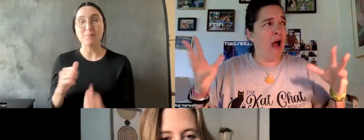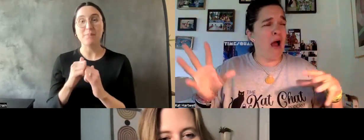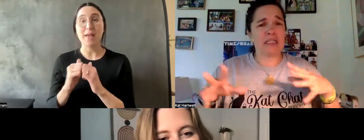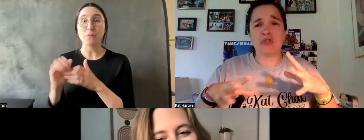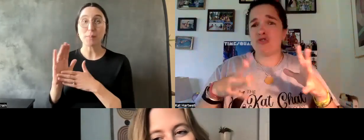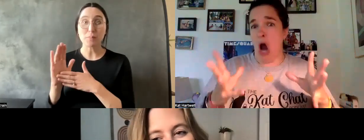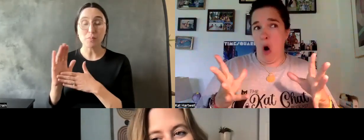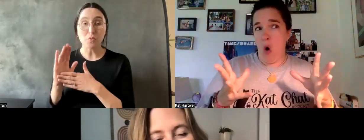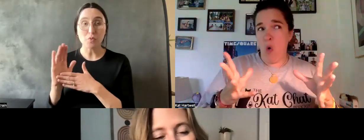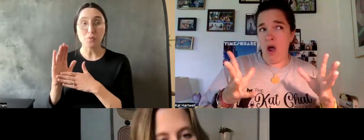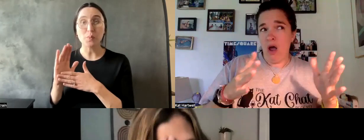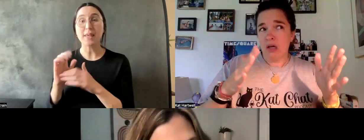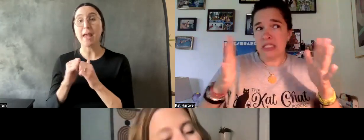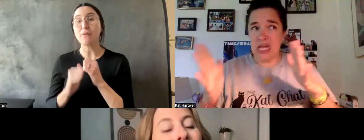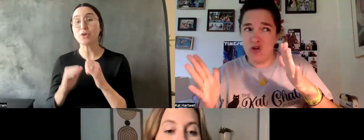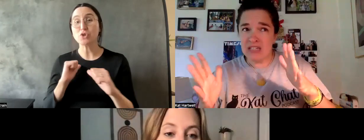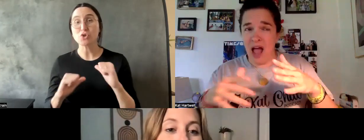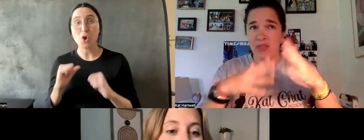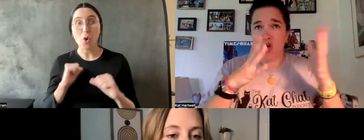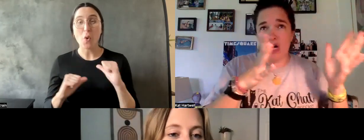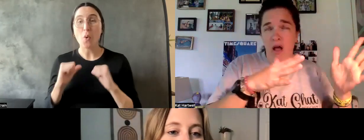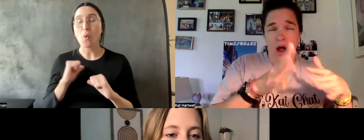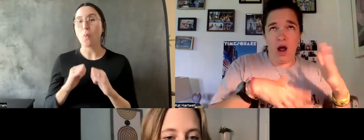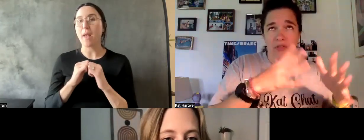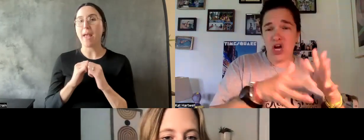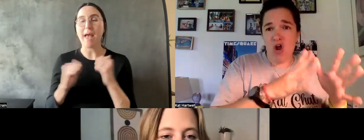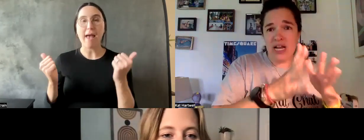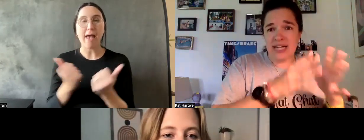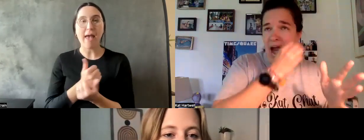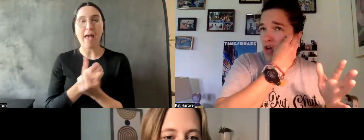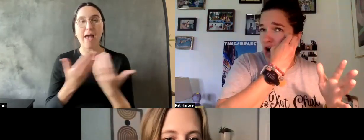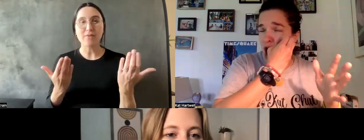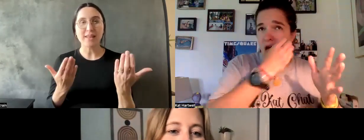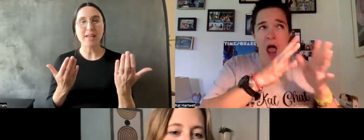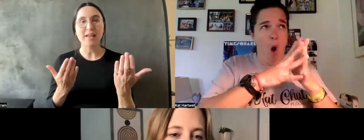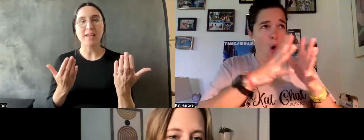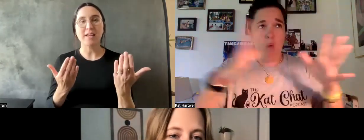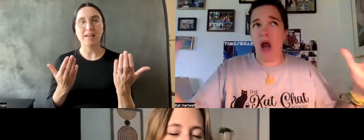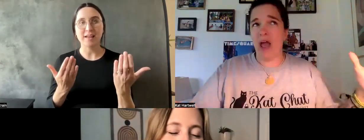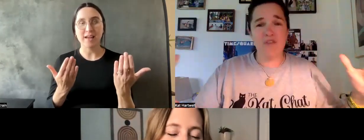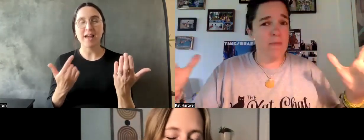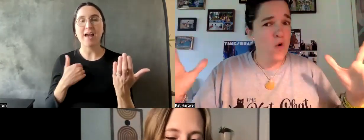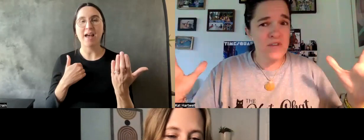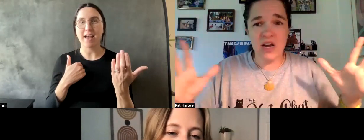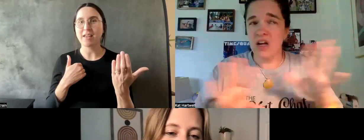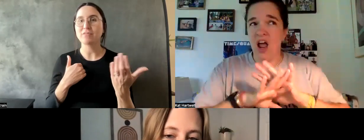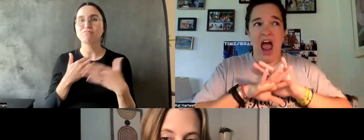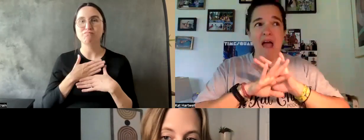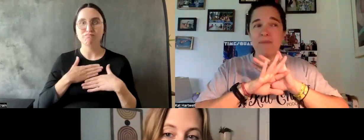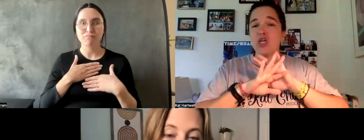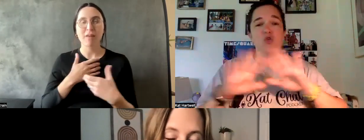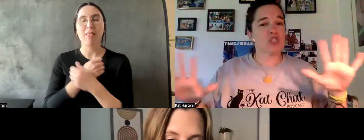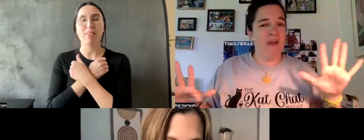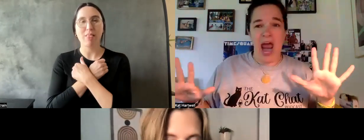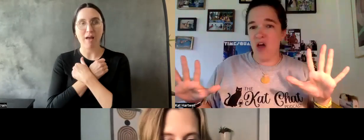every show, do it like the Curly Caterer or whatever movie.